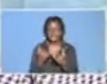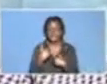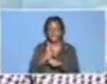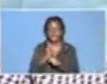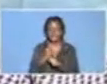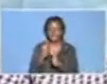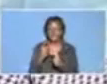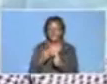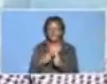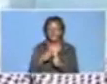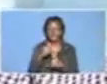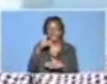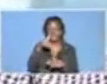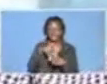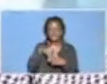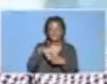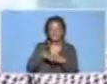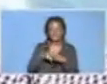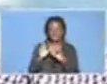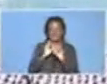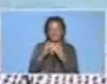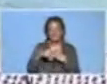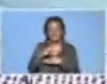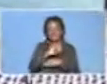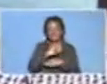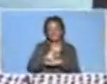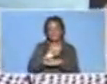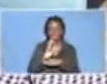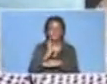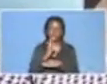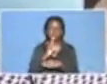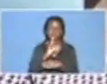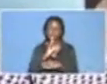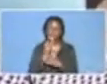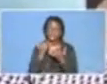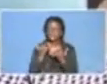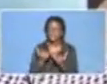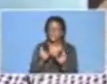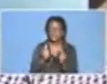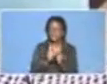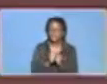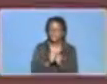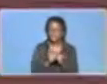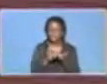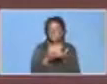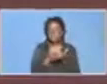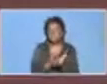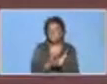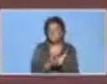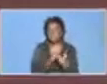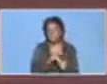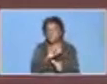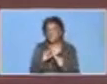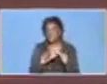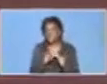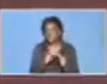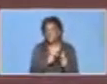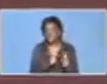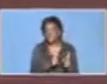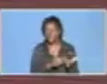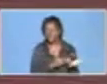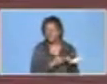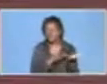the Family of Islands. So we're in talks now with the boating situation in terms of getting the